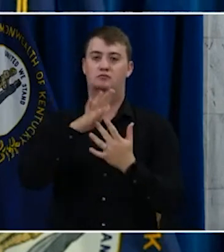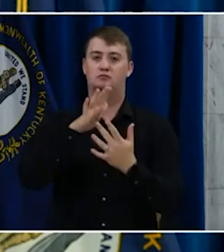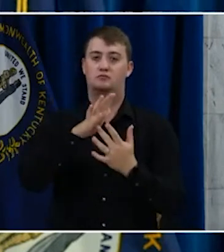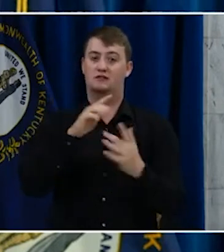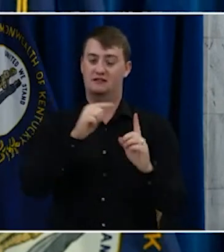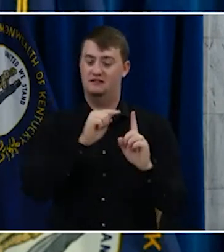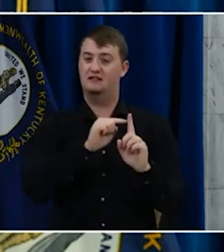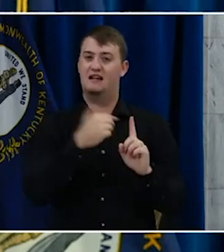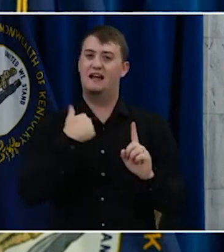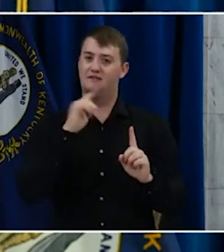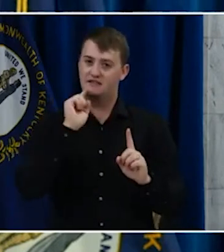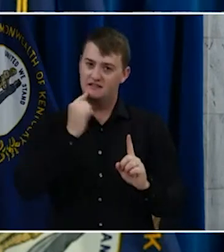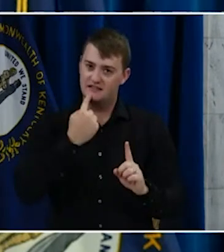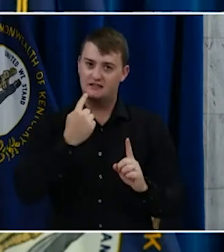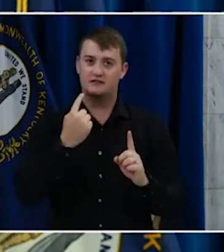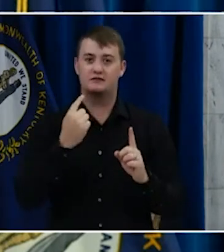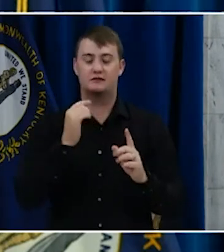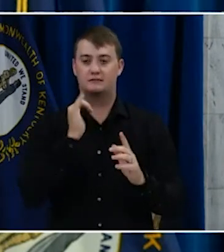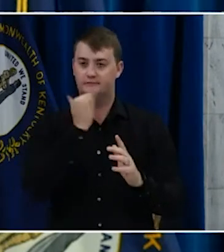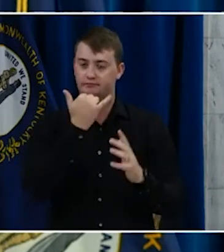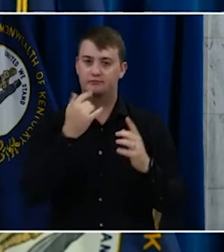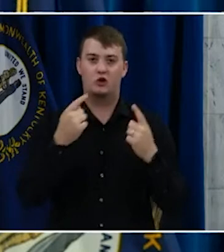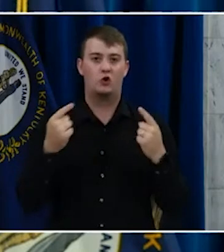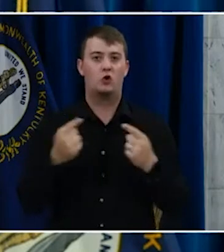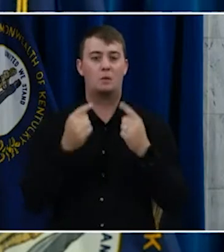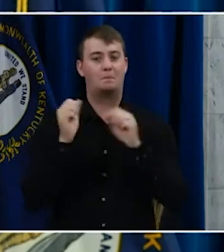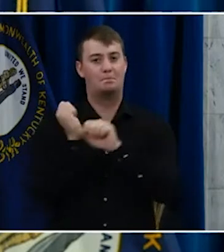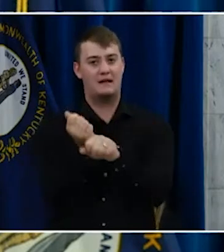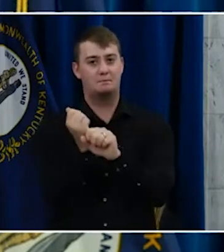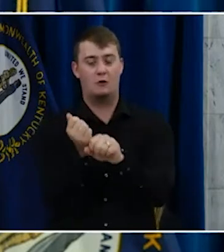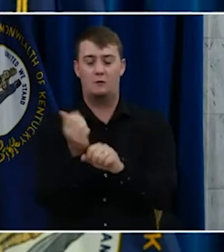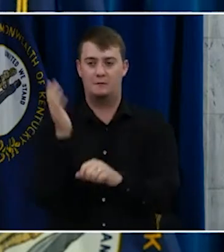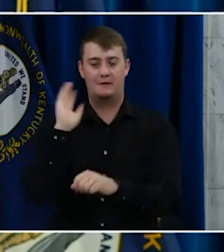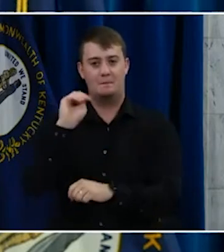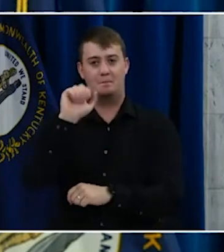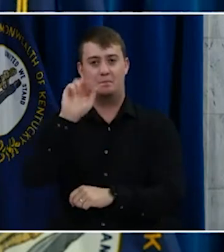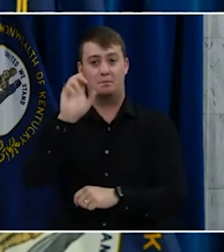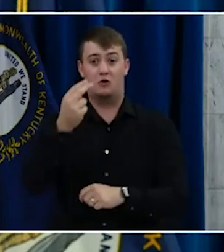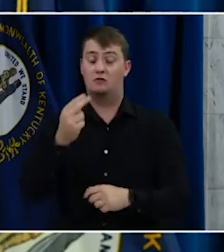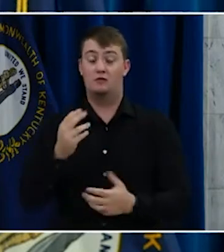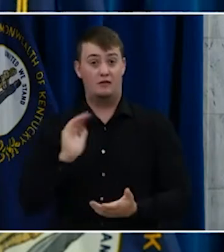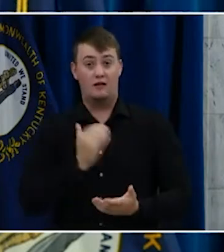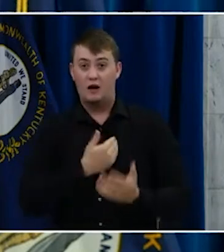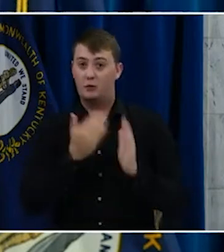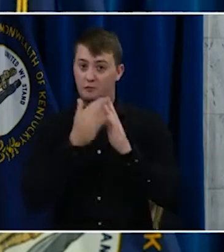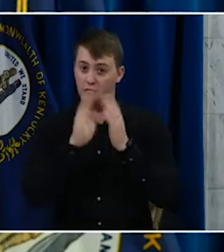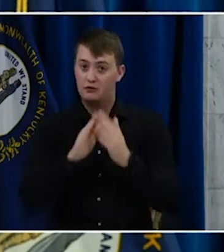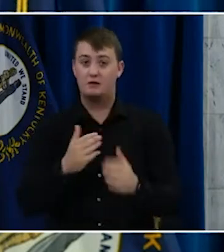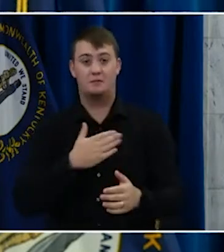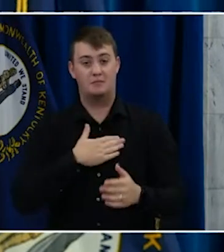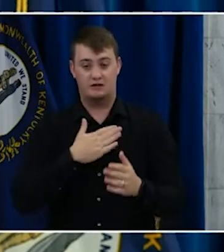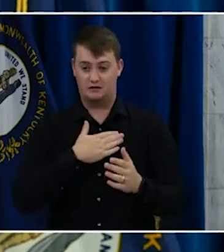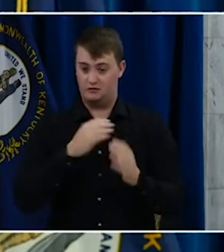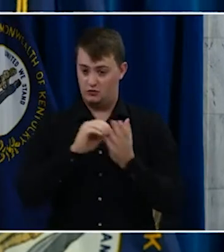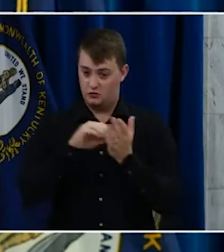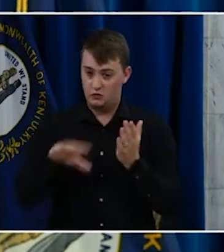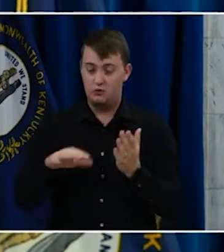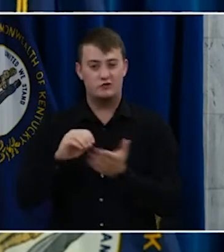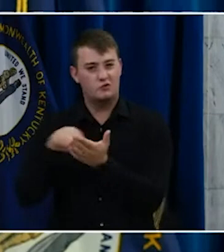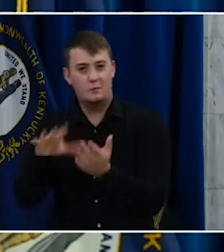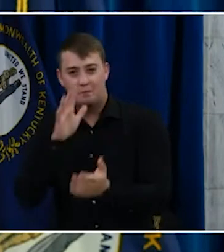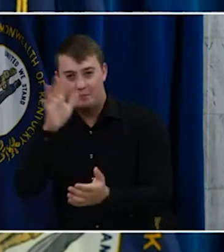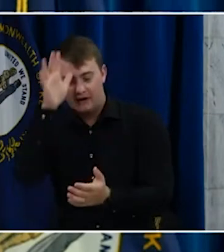a severe accident in baseball a few months ago, back in March. And our community, my students' parents, and